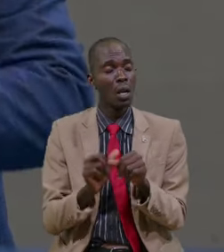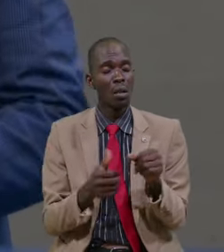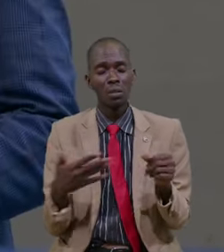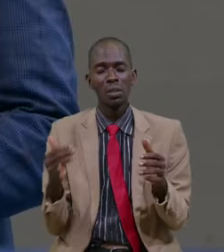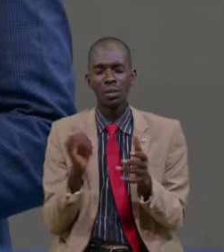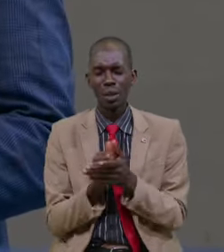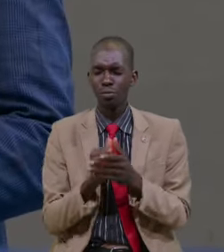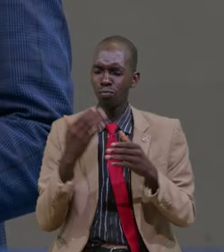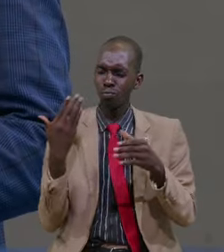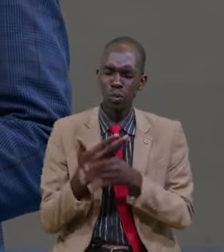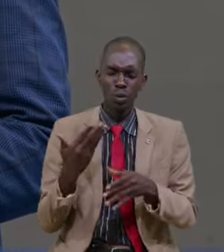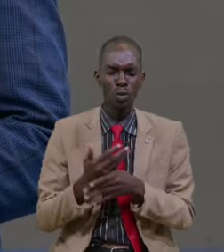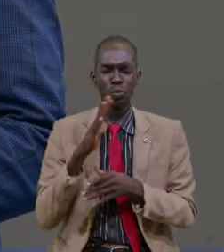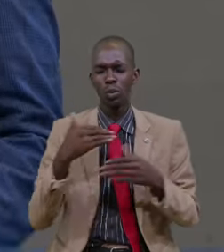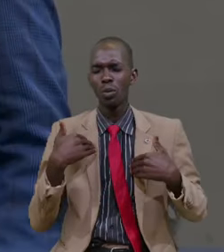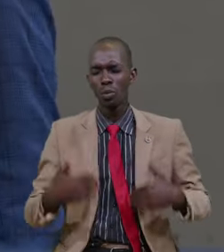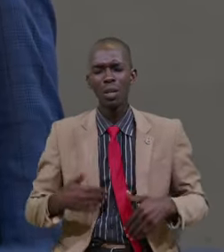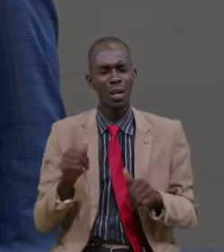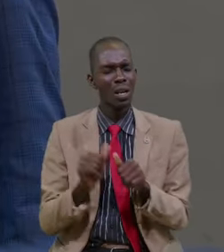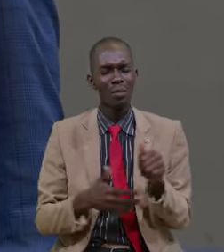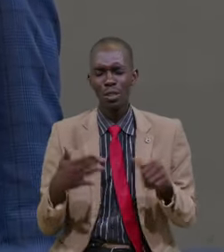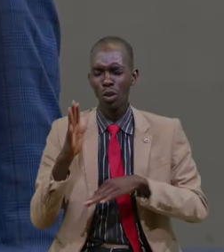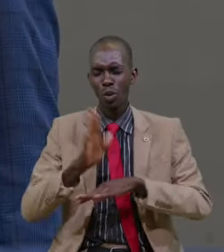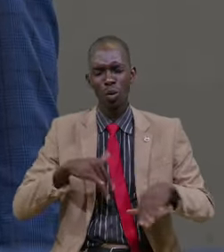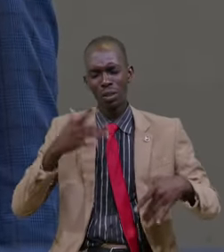body, everything called sickness in your body,